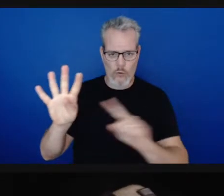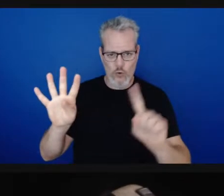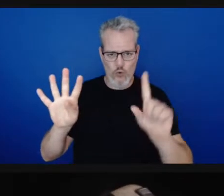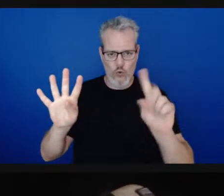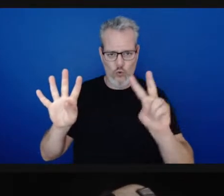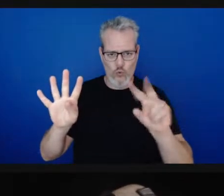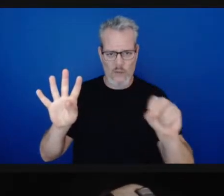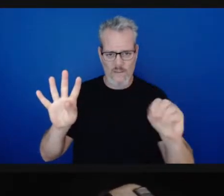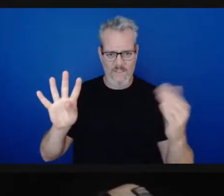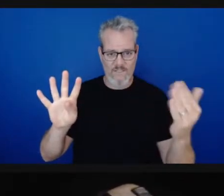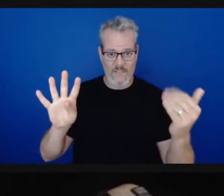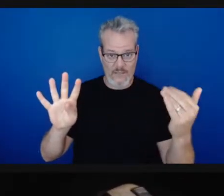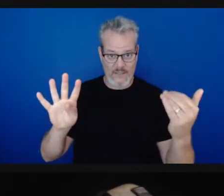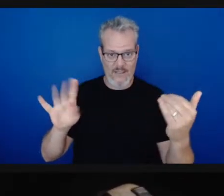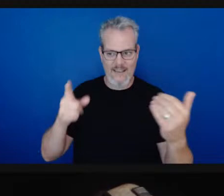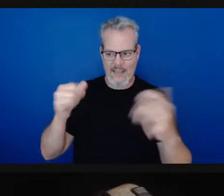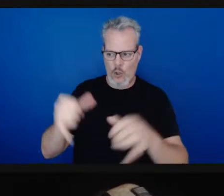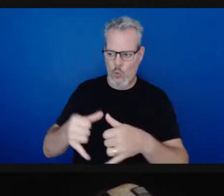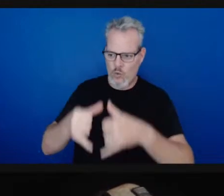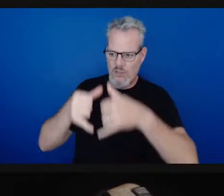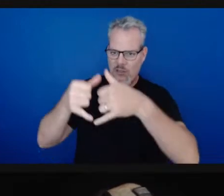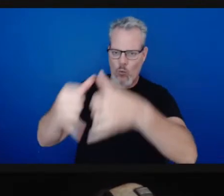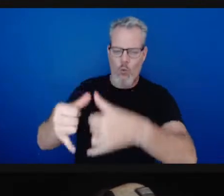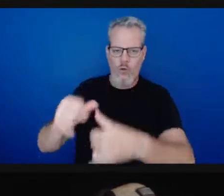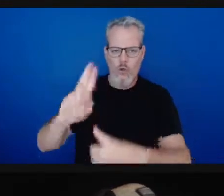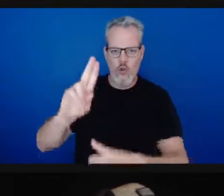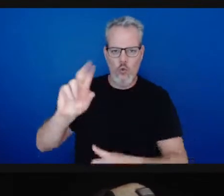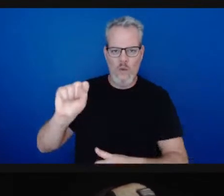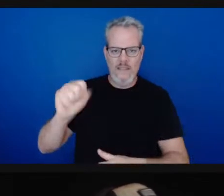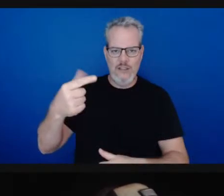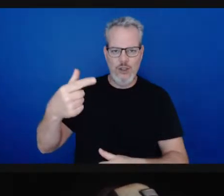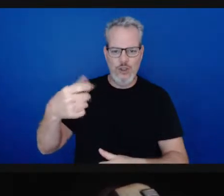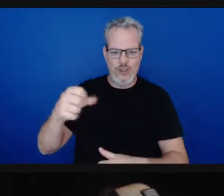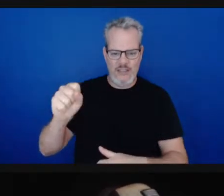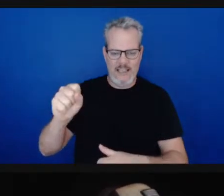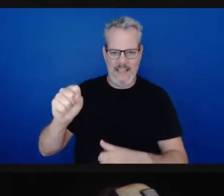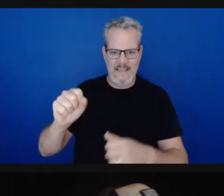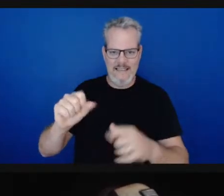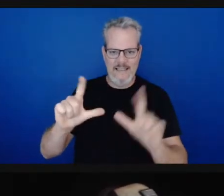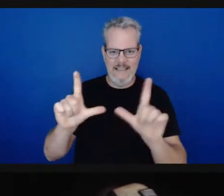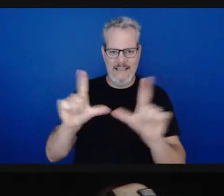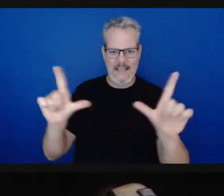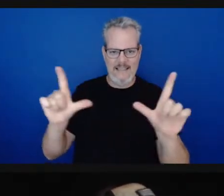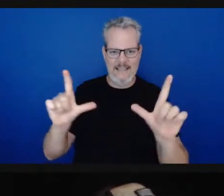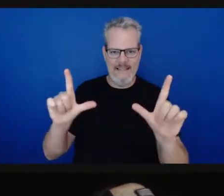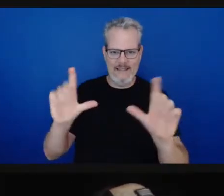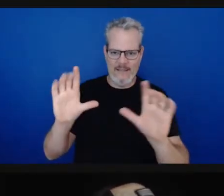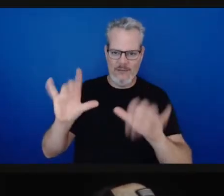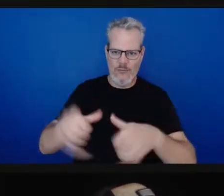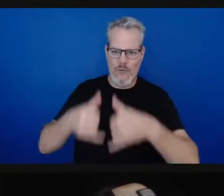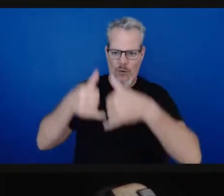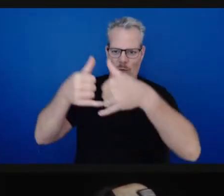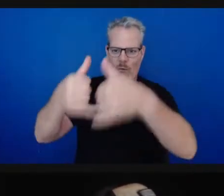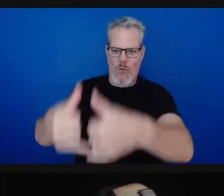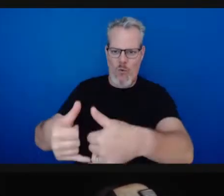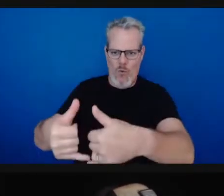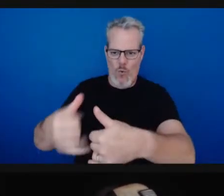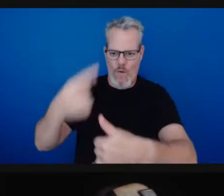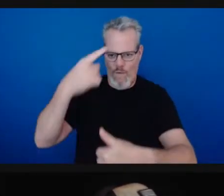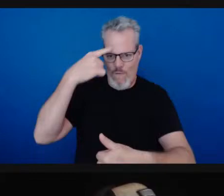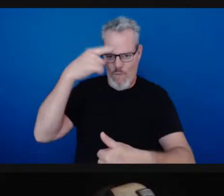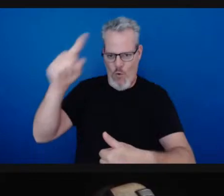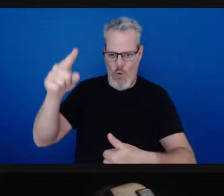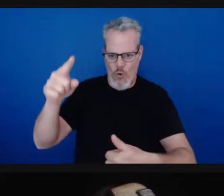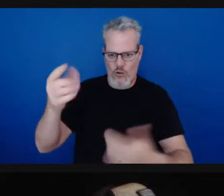awarded the USGS and Department of the Interior Citation for Meritorious Service. Here he is